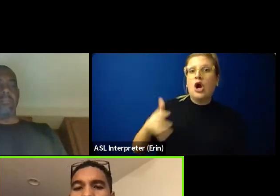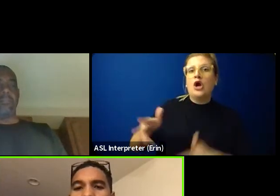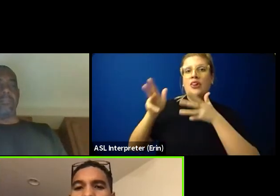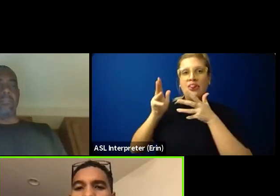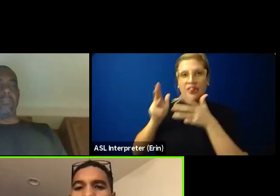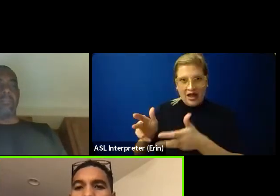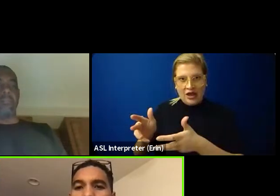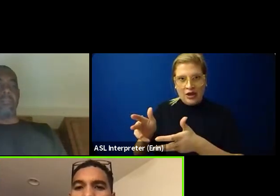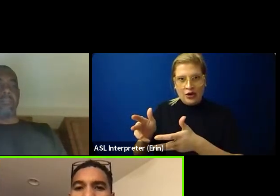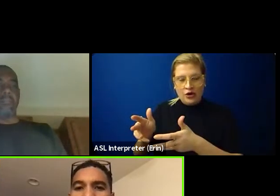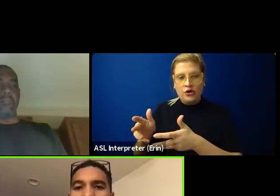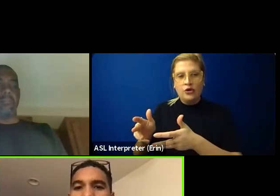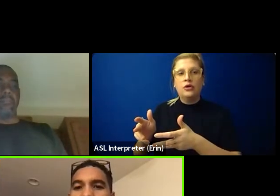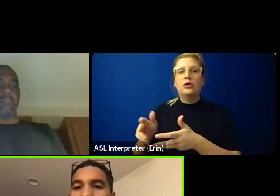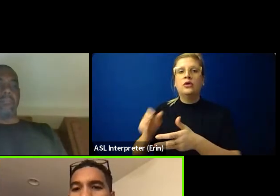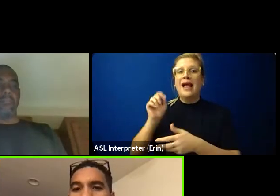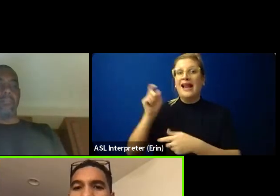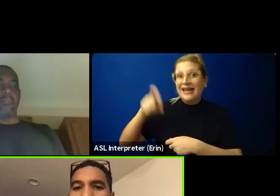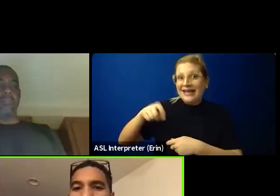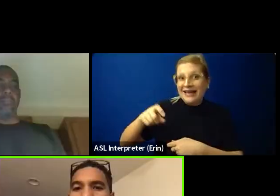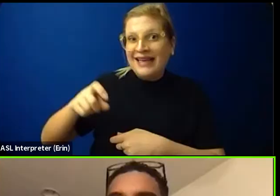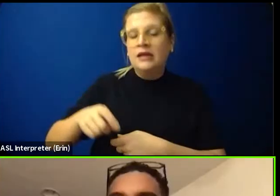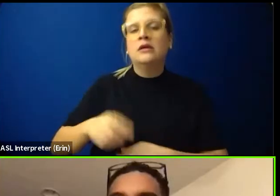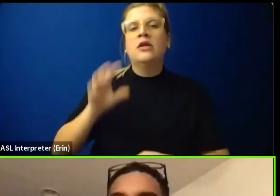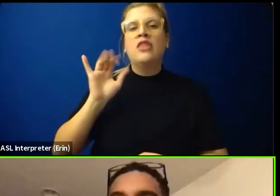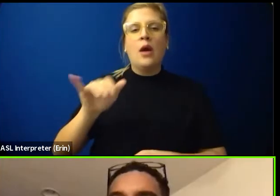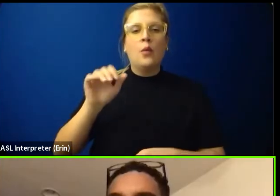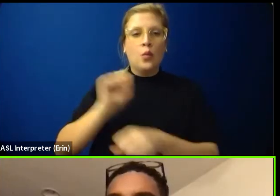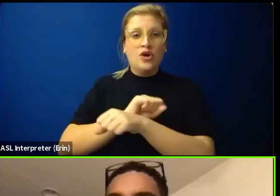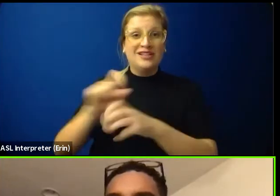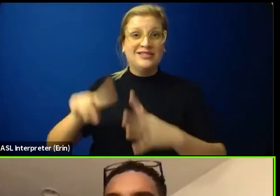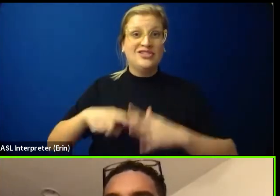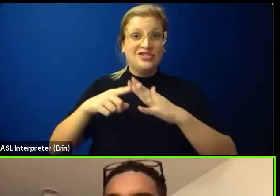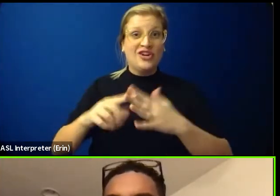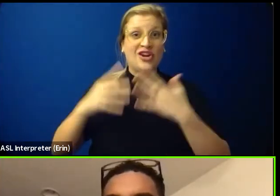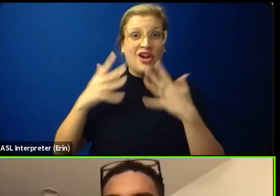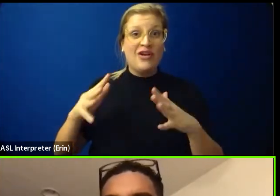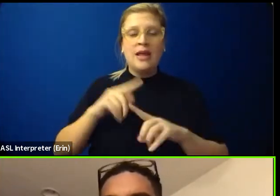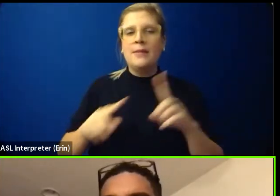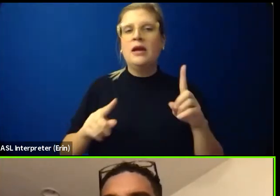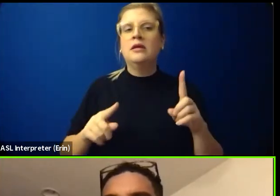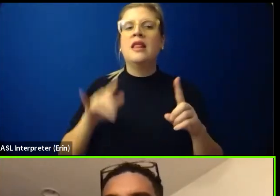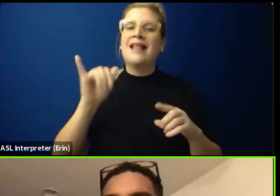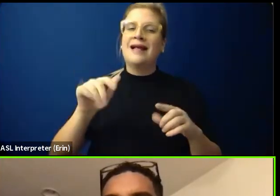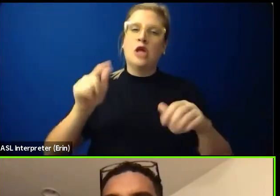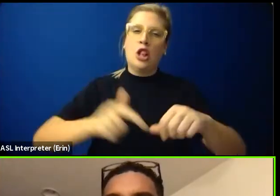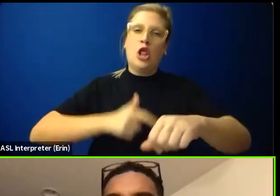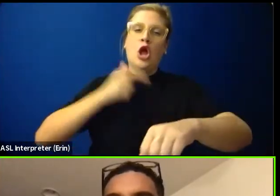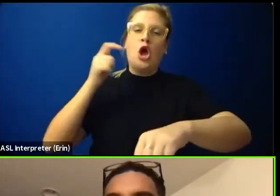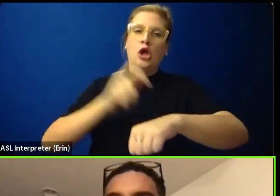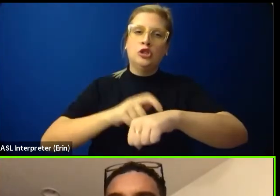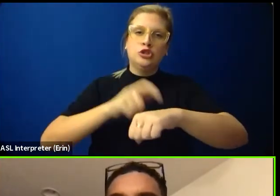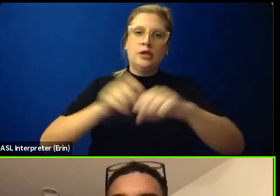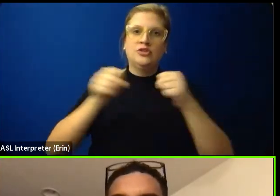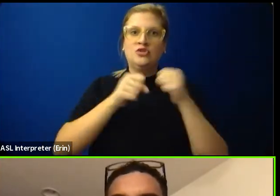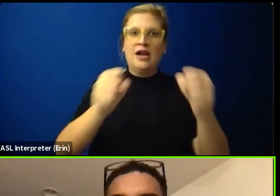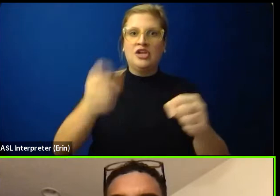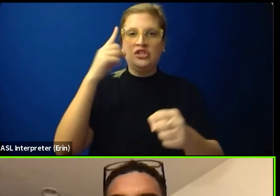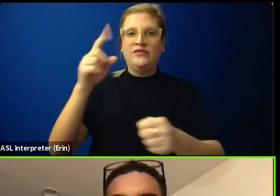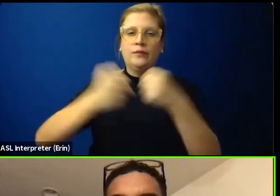for. And so that work is actually underway. However, it will probably be more of a longer term strategy in